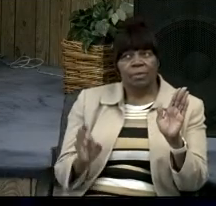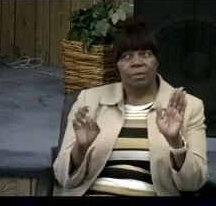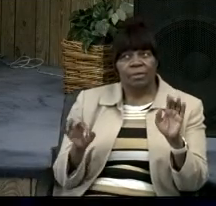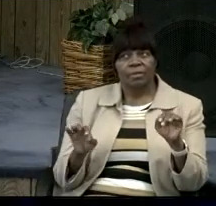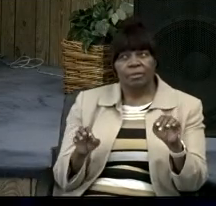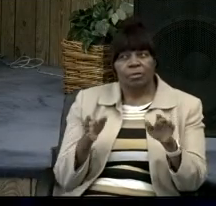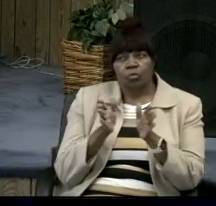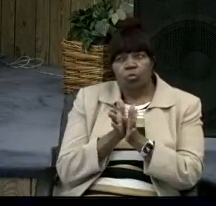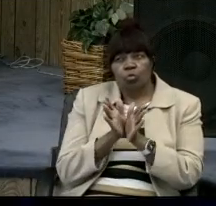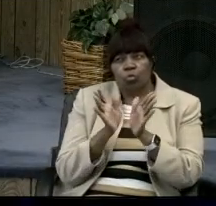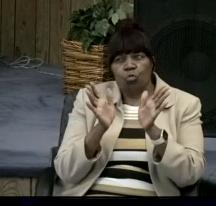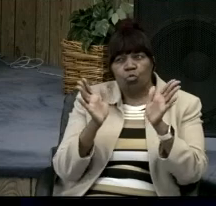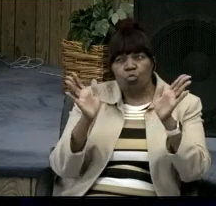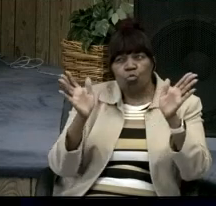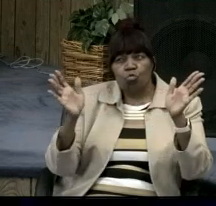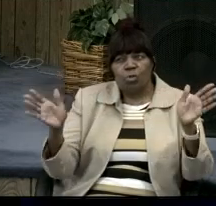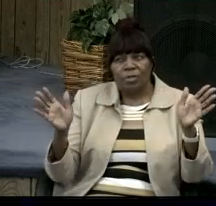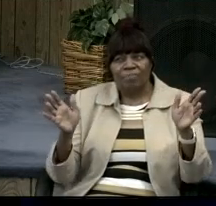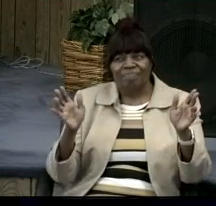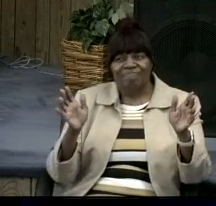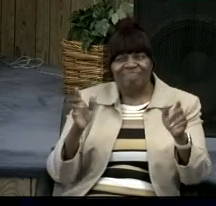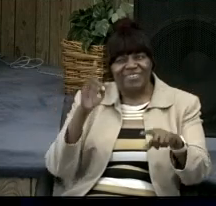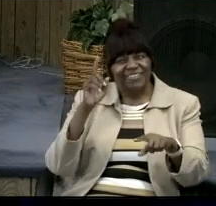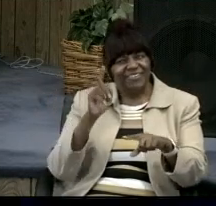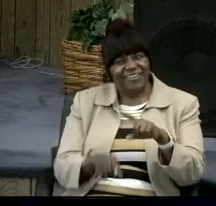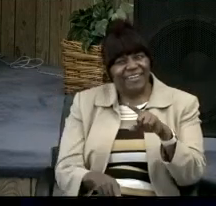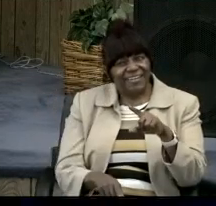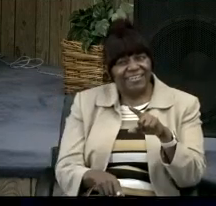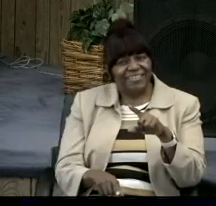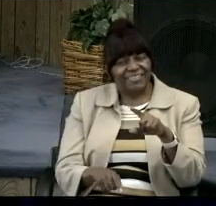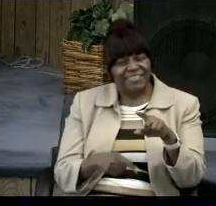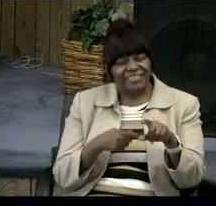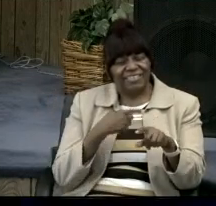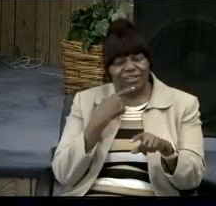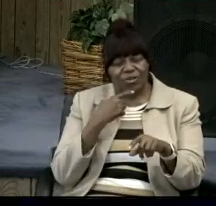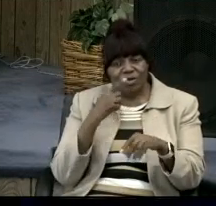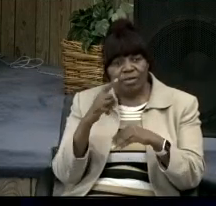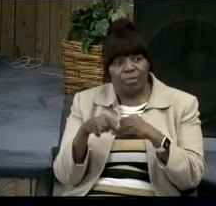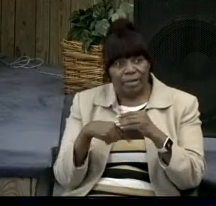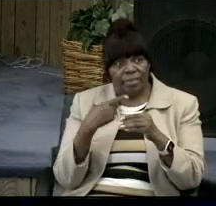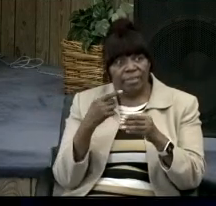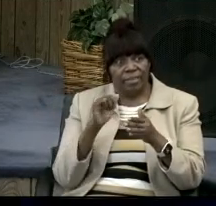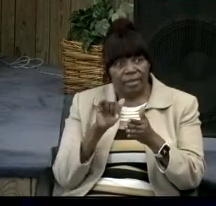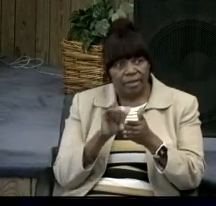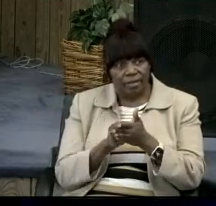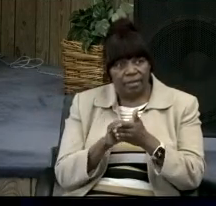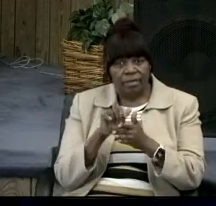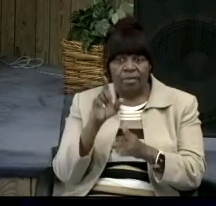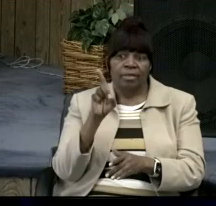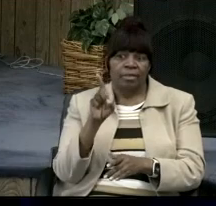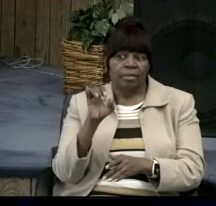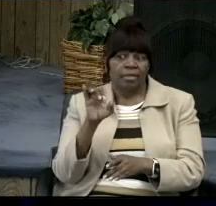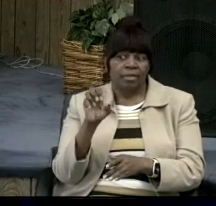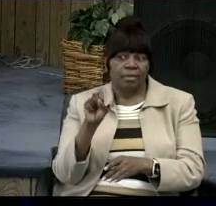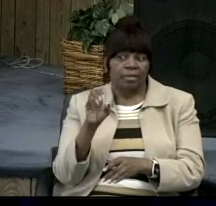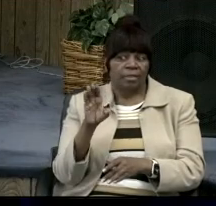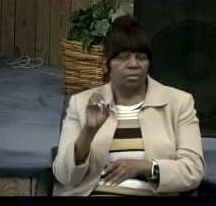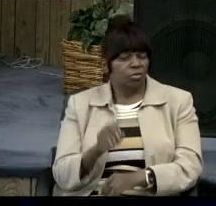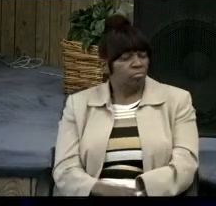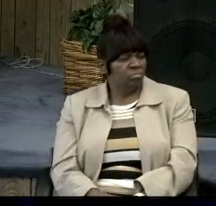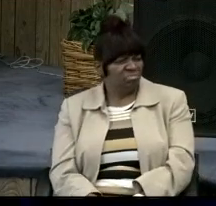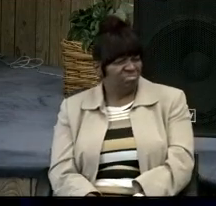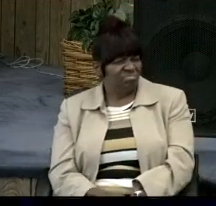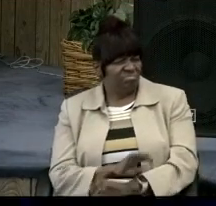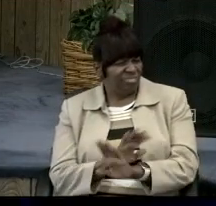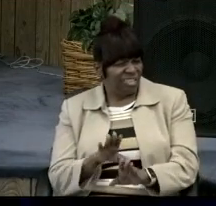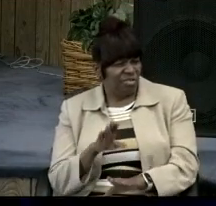a wide variety within it. We can't really qualify the tempo of that, but the rest of it we can. Disco, you know, he said, well, listen to no